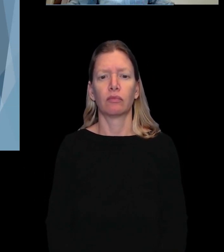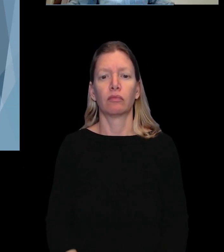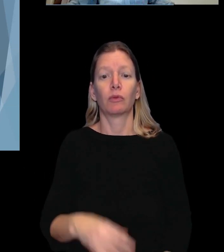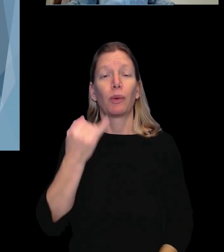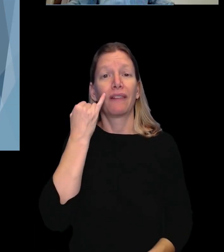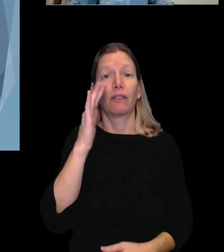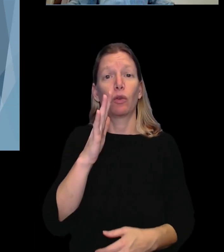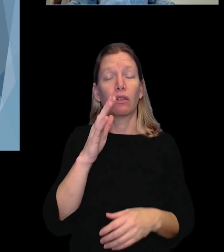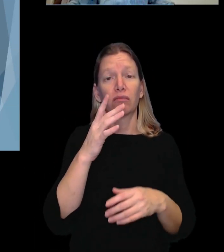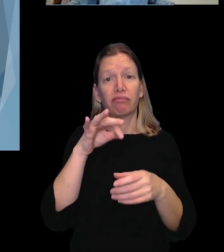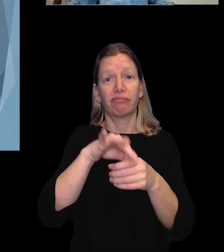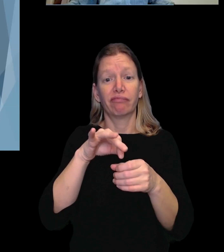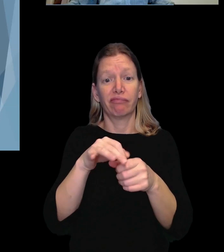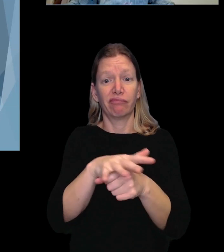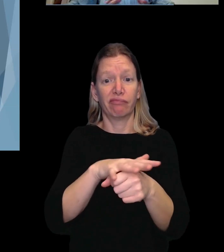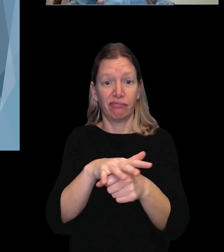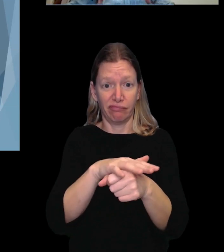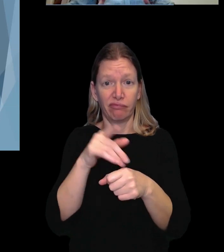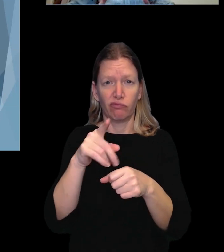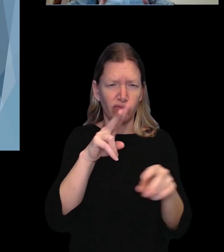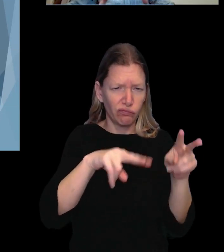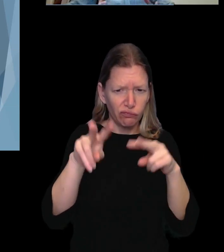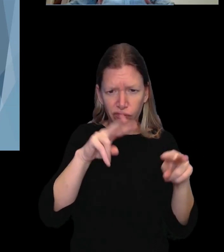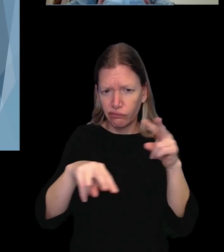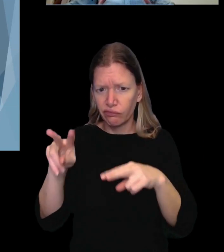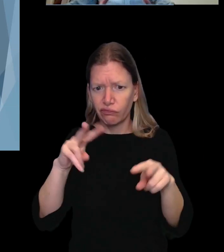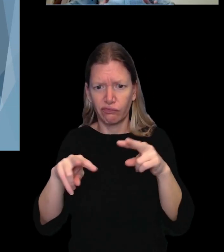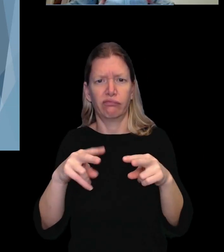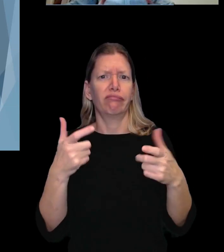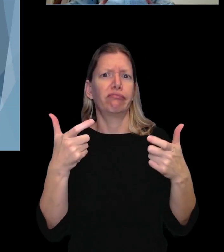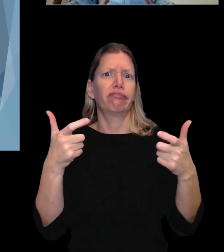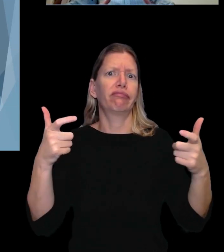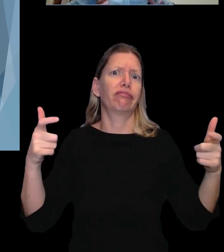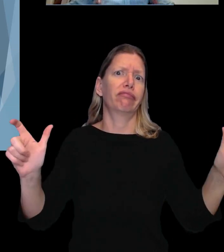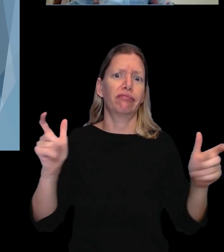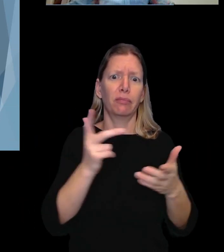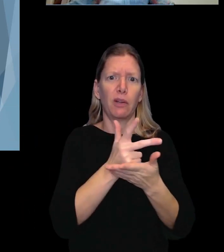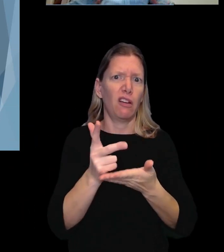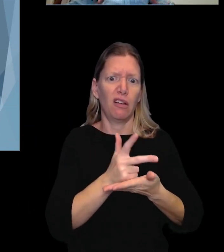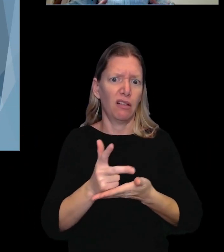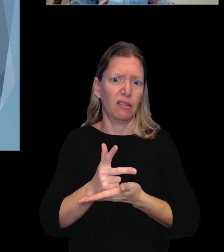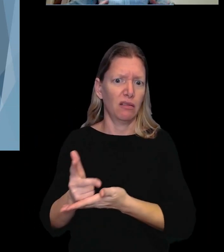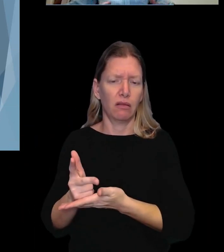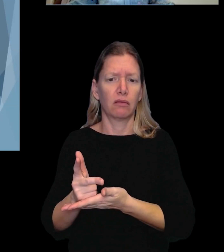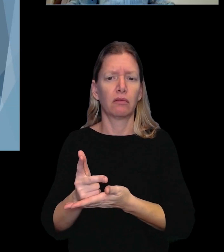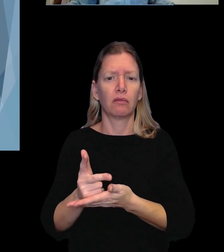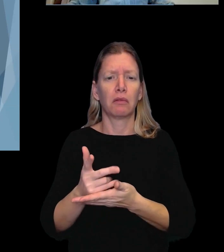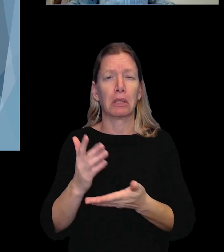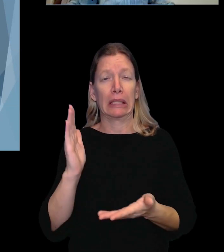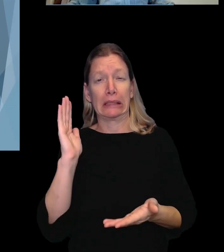is required. And if your polling location that you're surveying does have a large parking